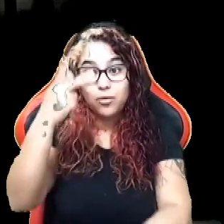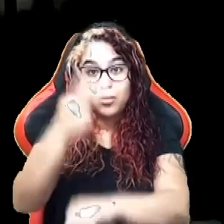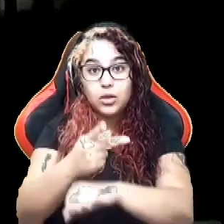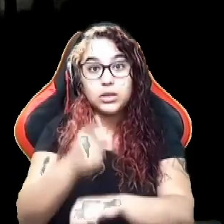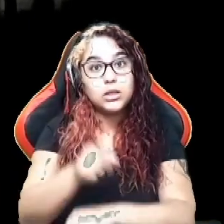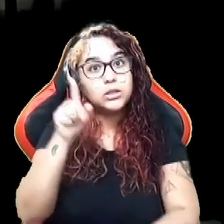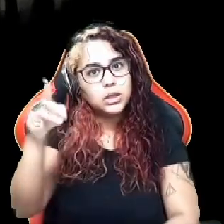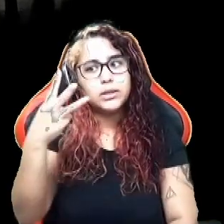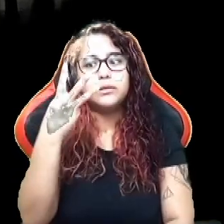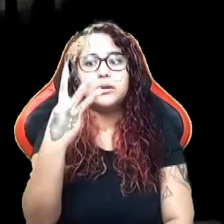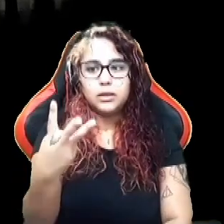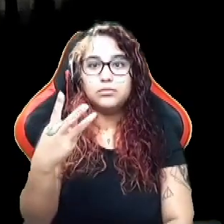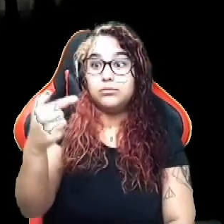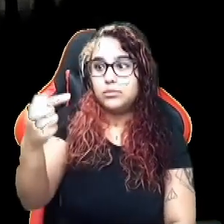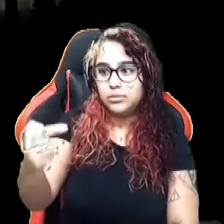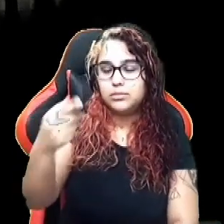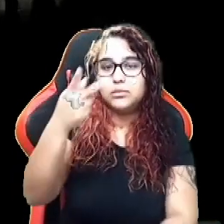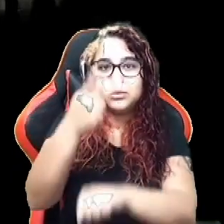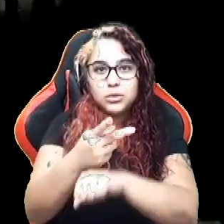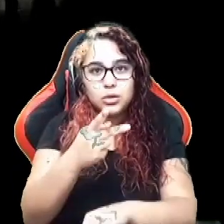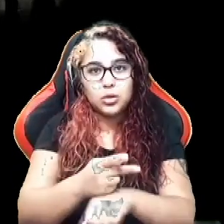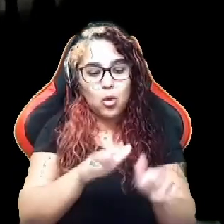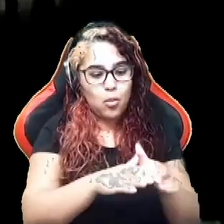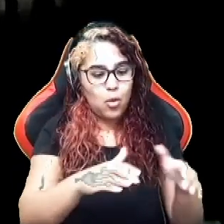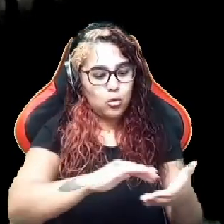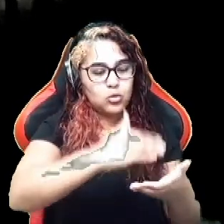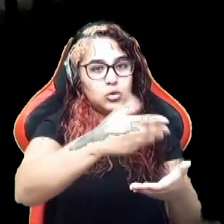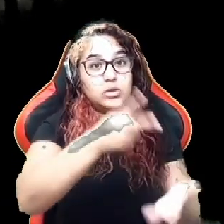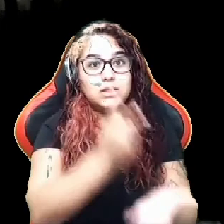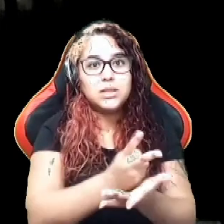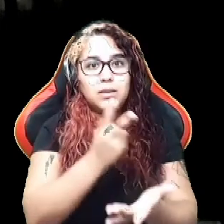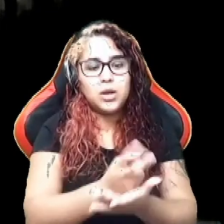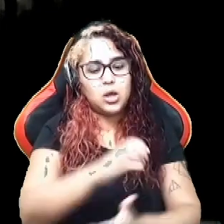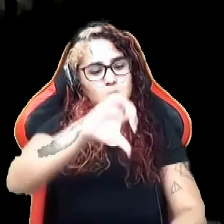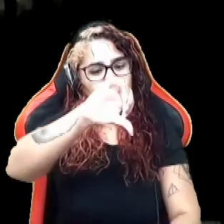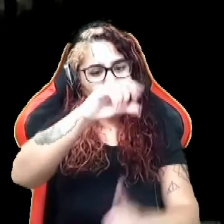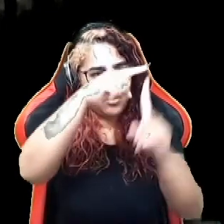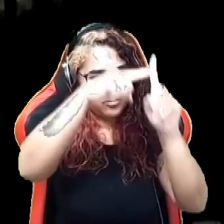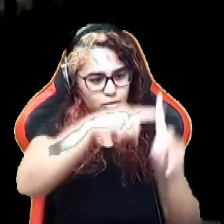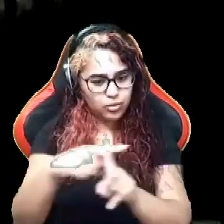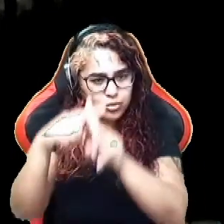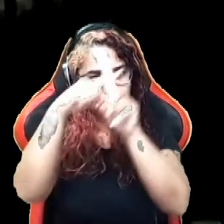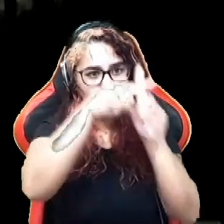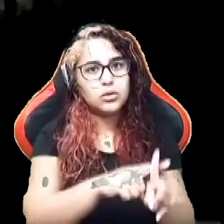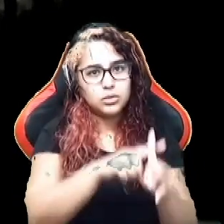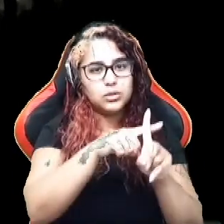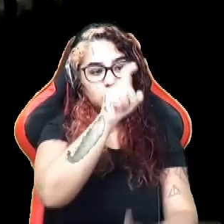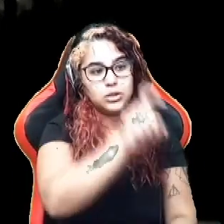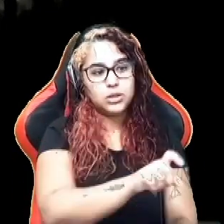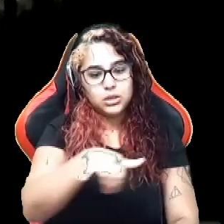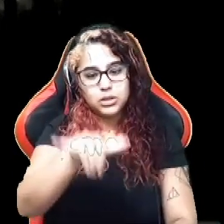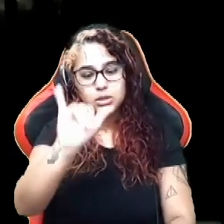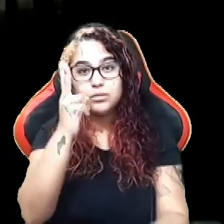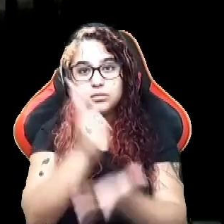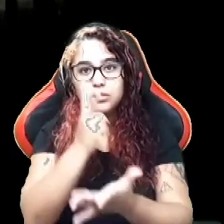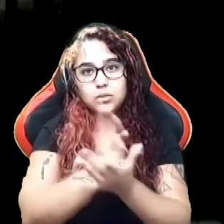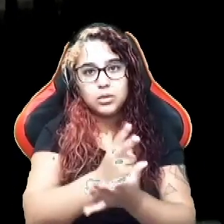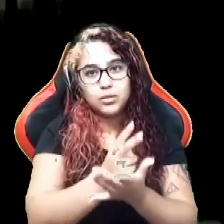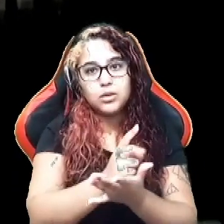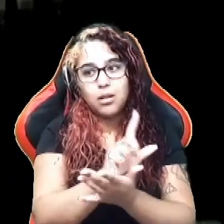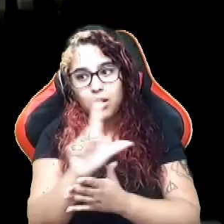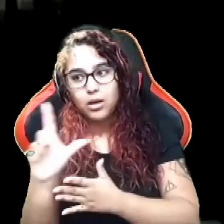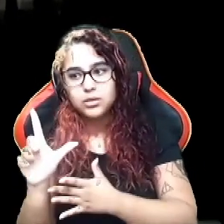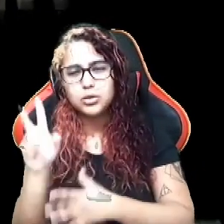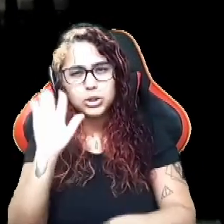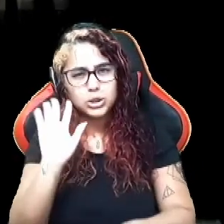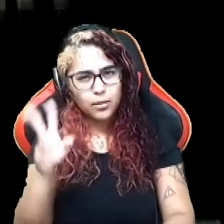2010. That year, they got 3 out of 7 awards. Treasure boxes always appear at this